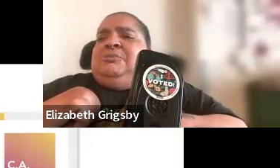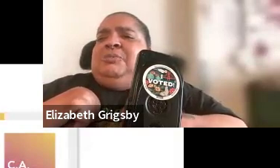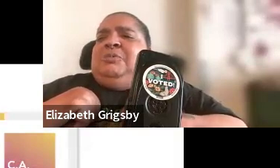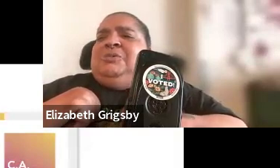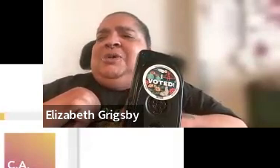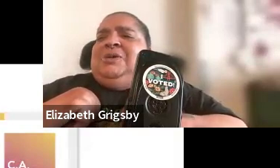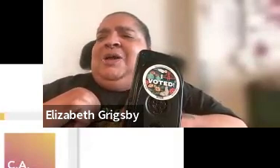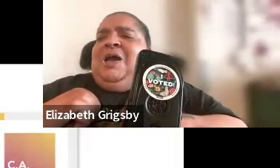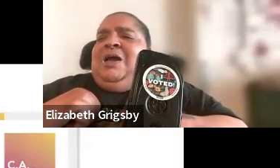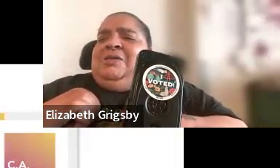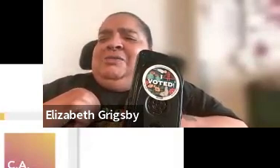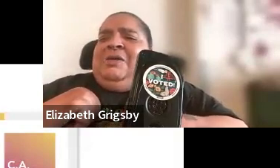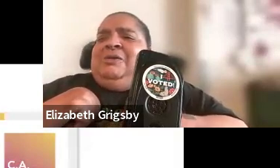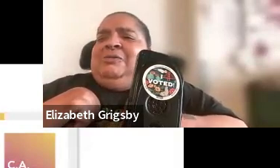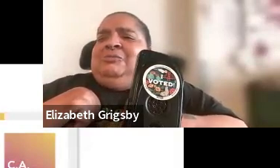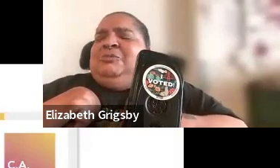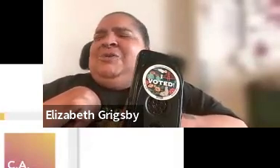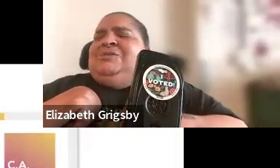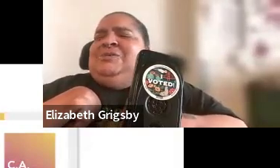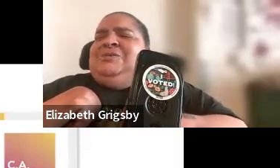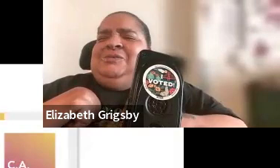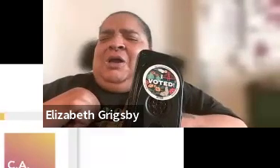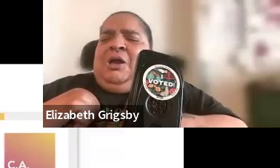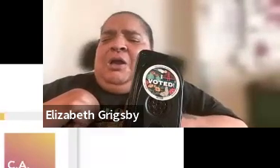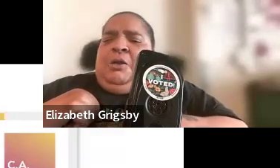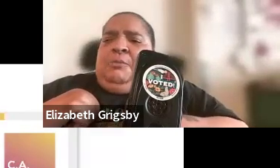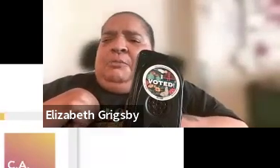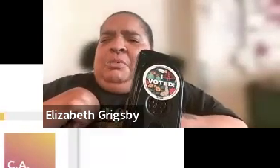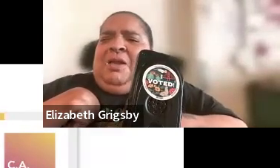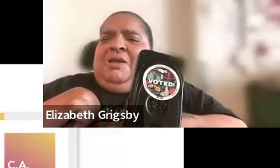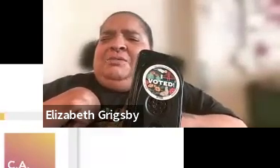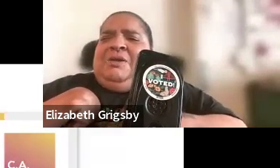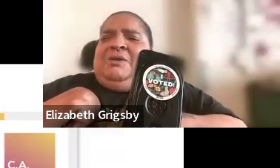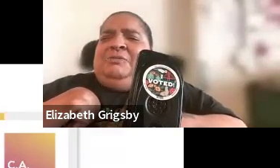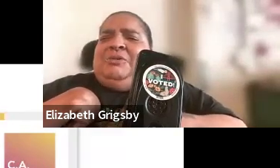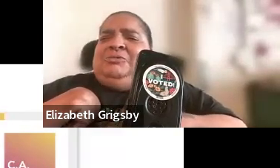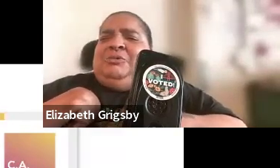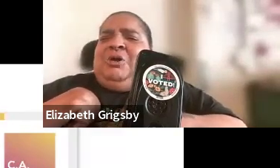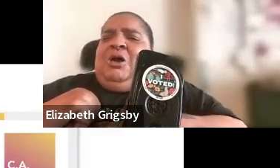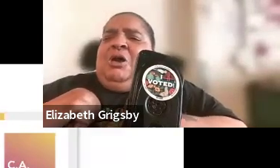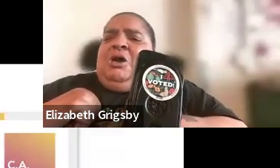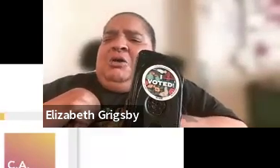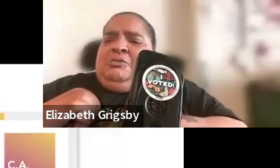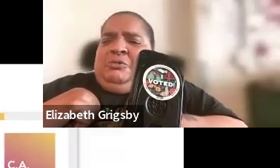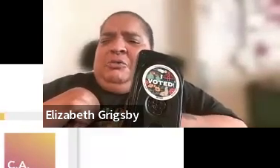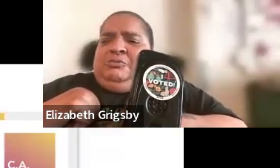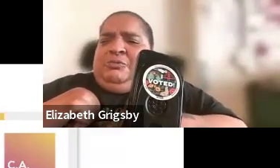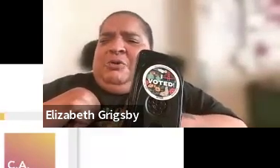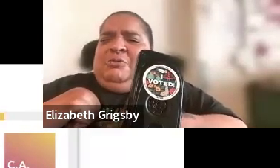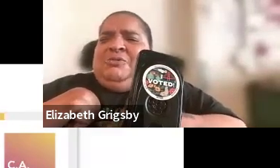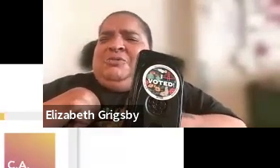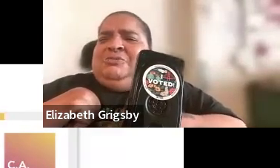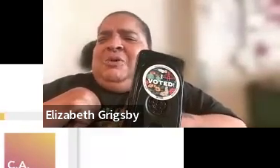mandate reporting that is written in plain language,